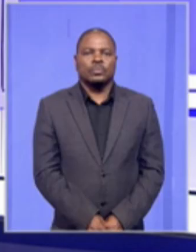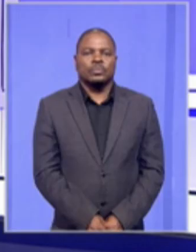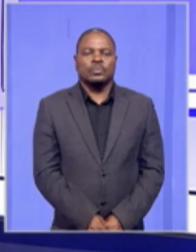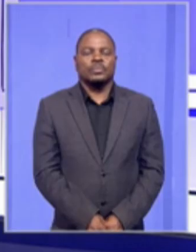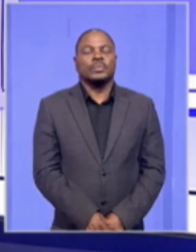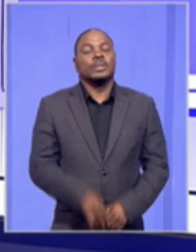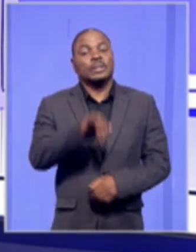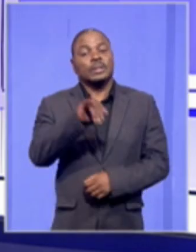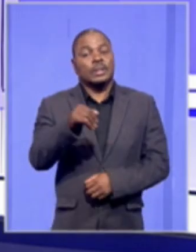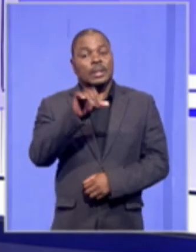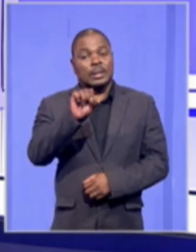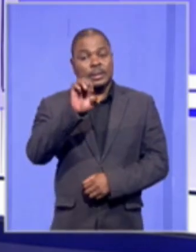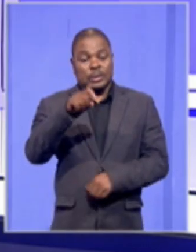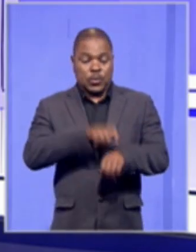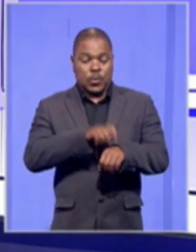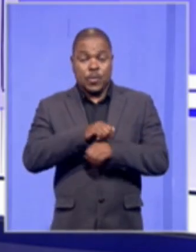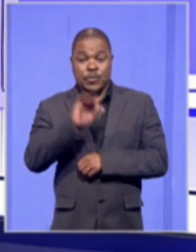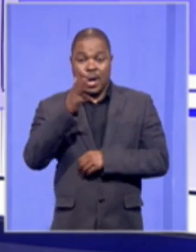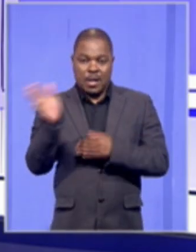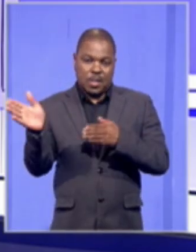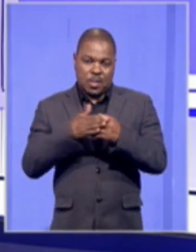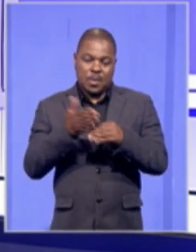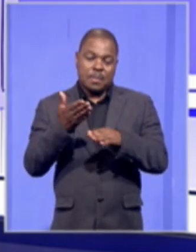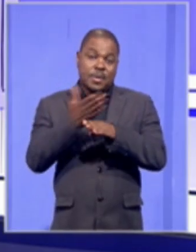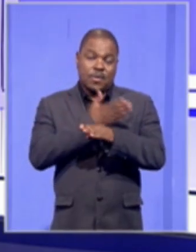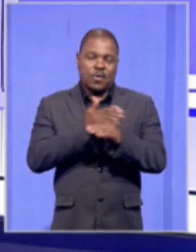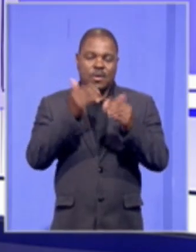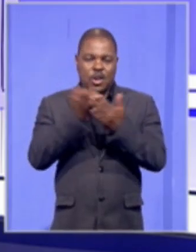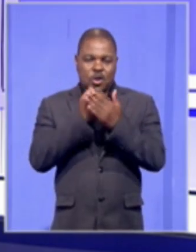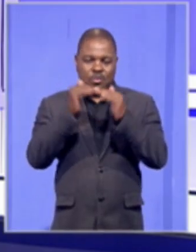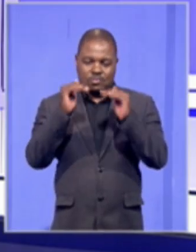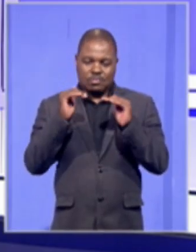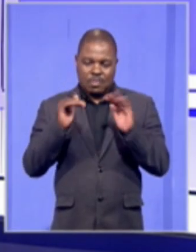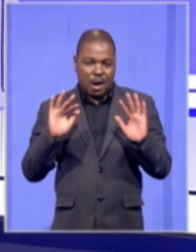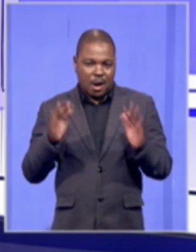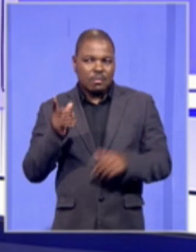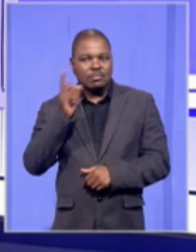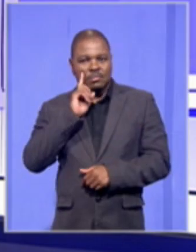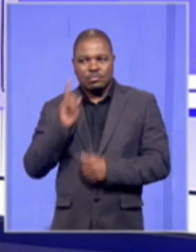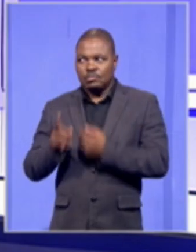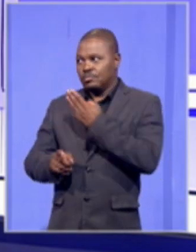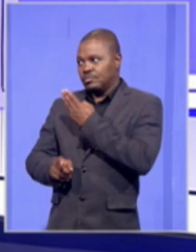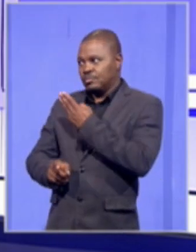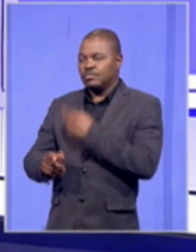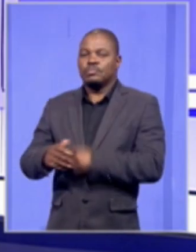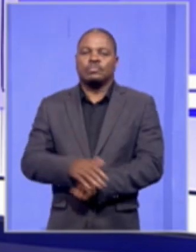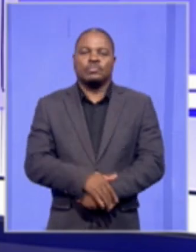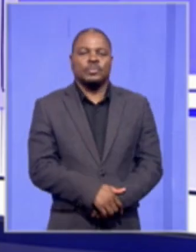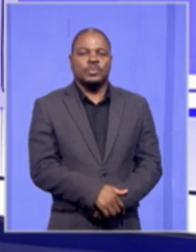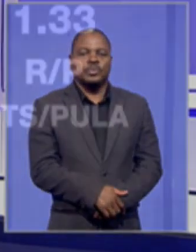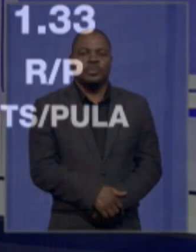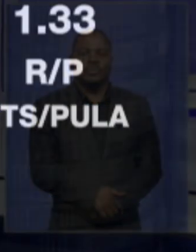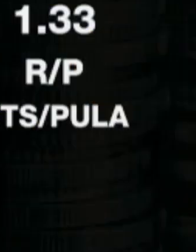Bjale a re boneng ka boripana gore mebaraka ya dišere e hlwele ye mejwang ge GSE e tswalela pejana ka iri ya bohlano.